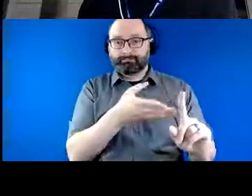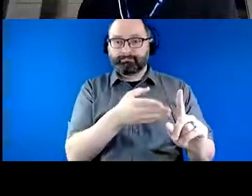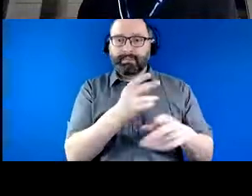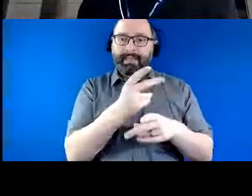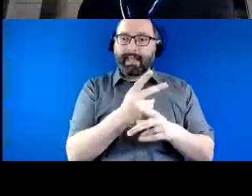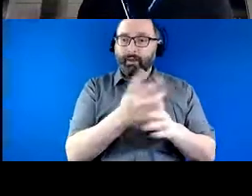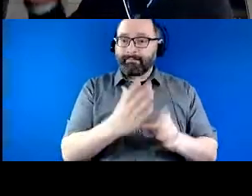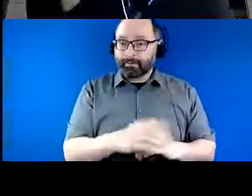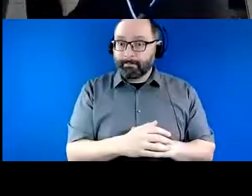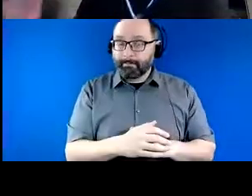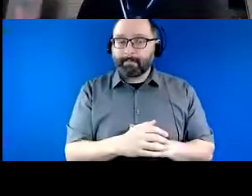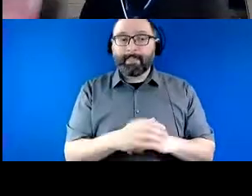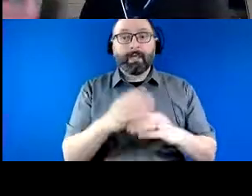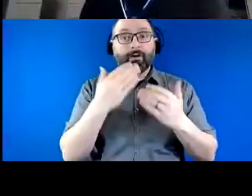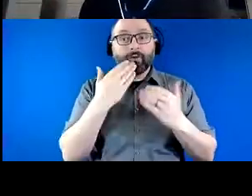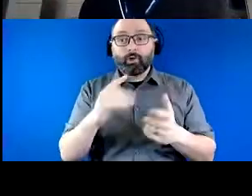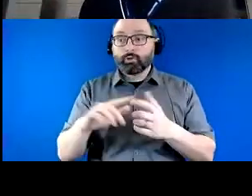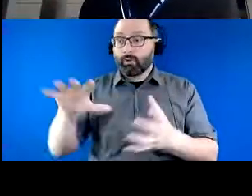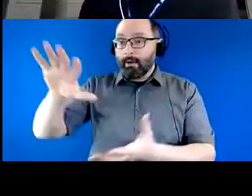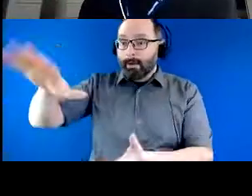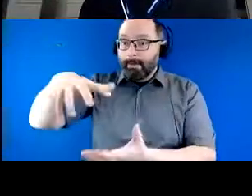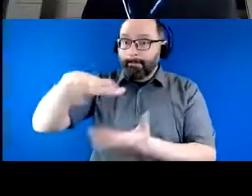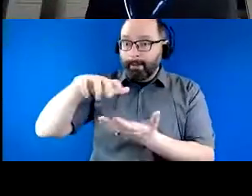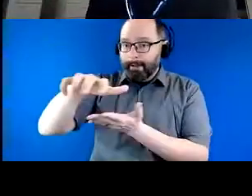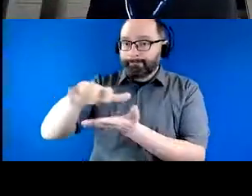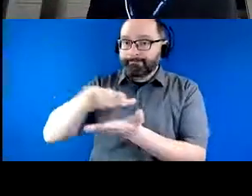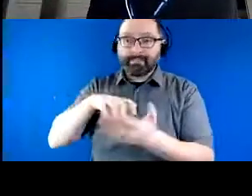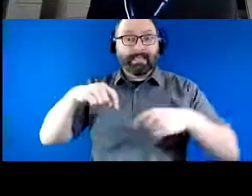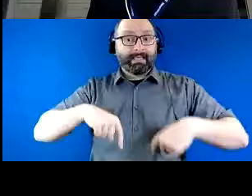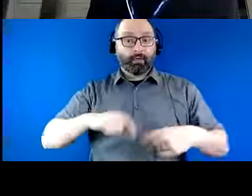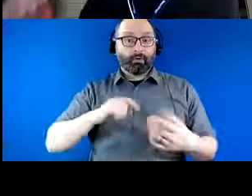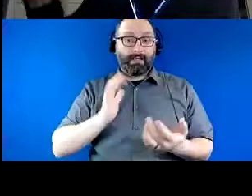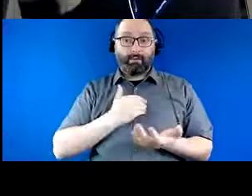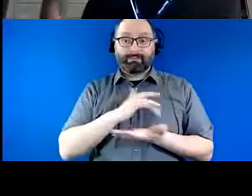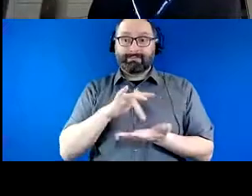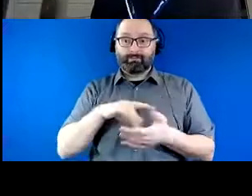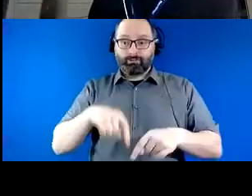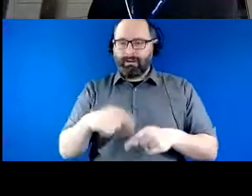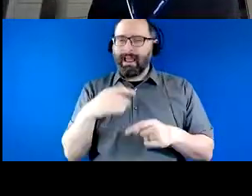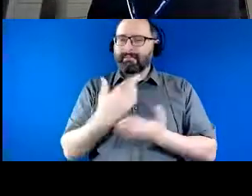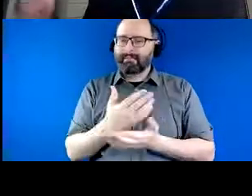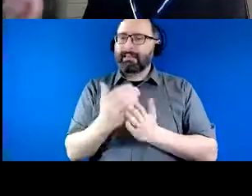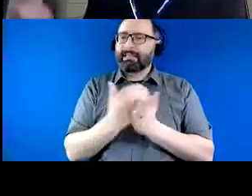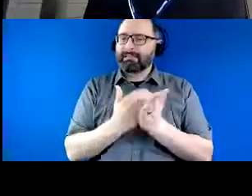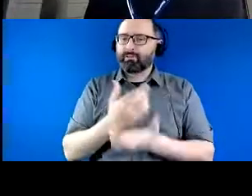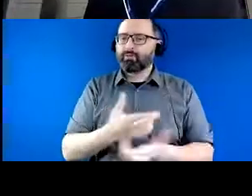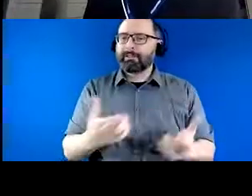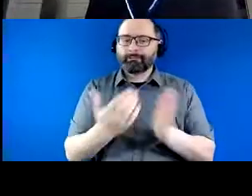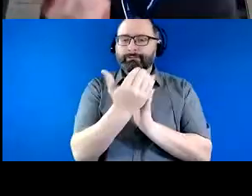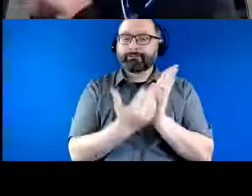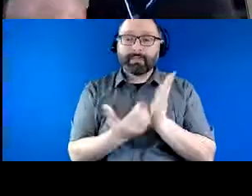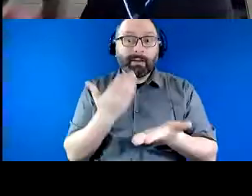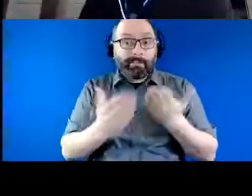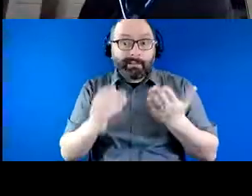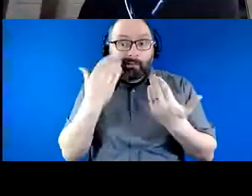caregivers, and it's good to compile them. We have here at the center, we have a list of resources, and you might not know everything,